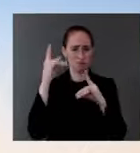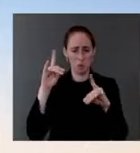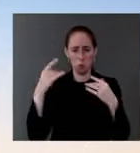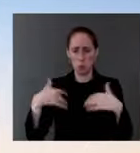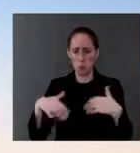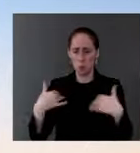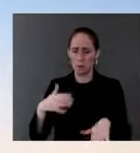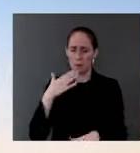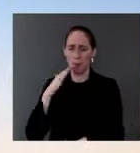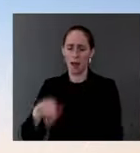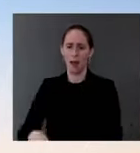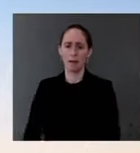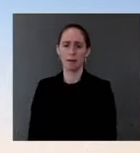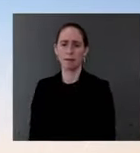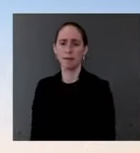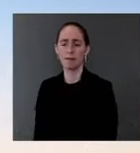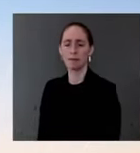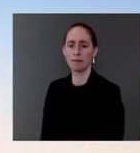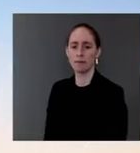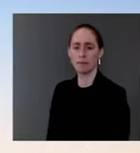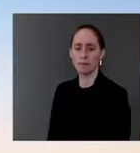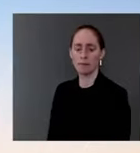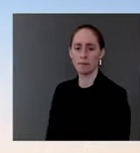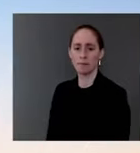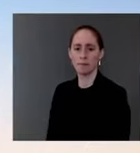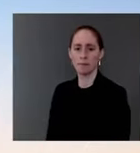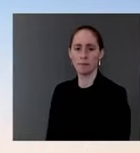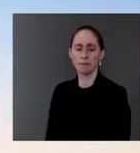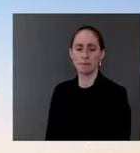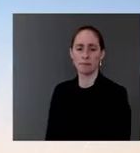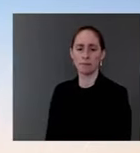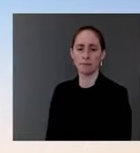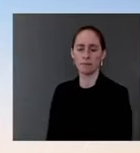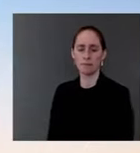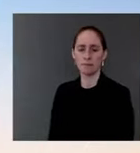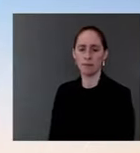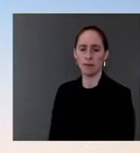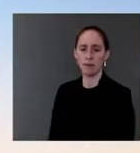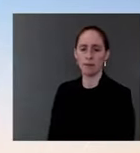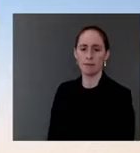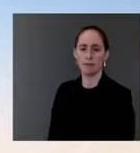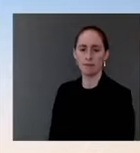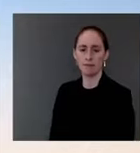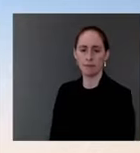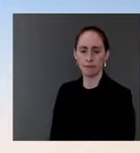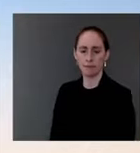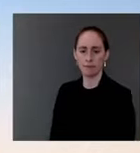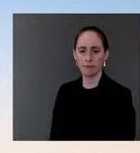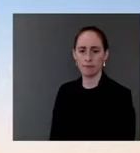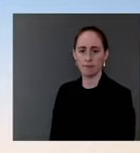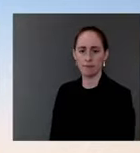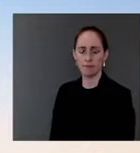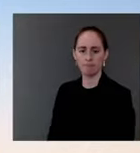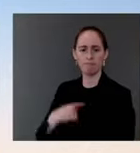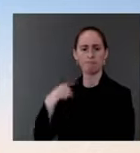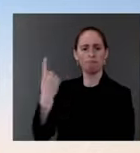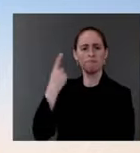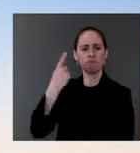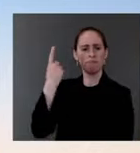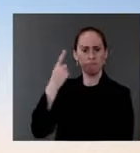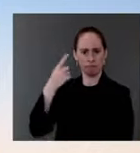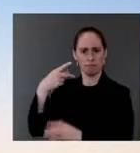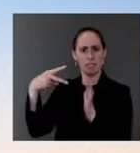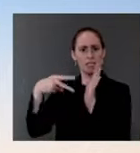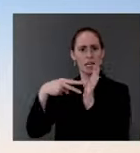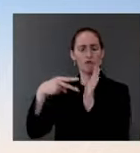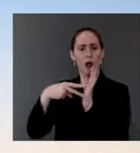it can to free him. Does everything include direct engagement with the Assad government in Syria? I'm not going to detail anything